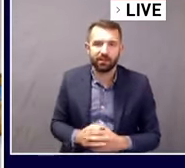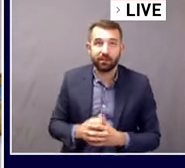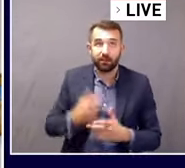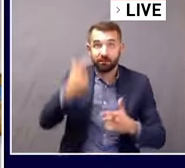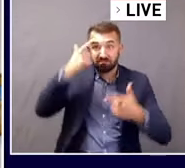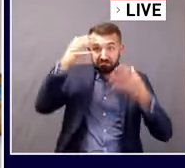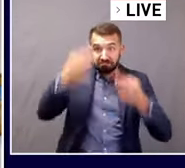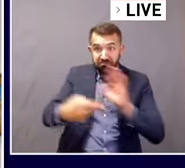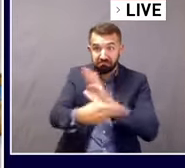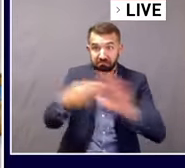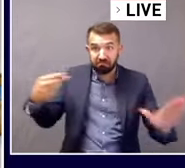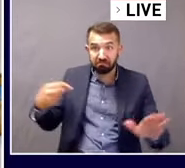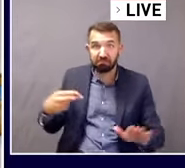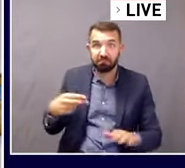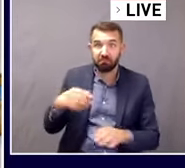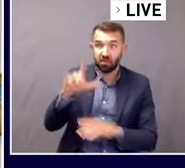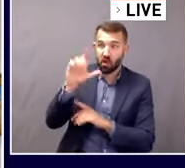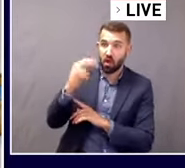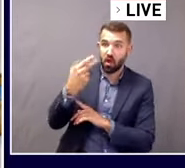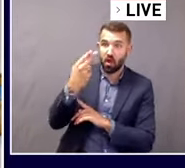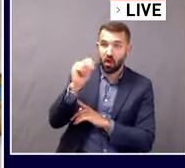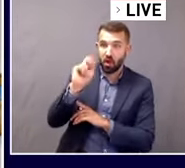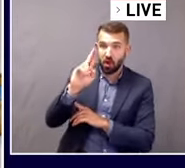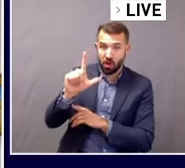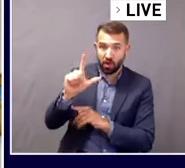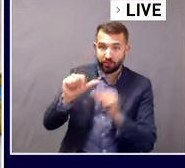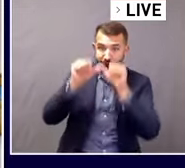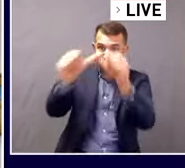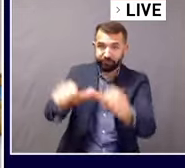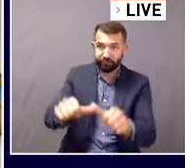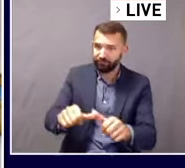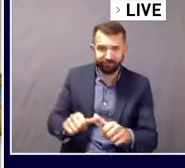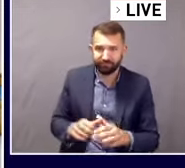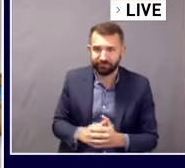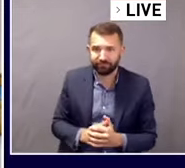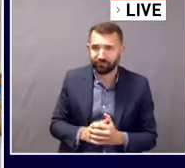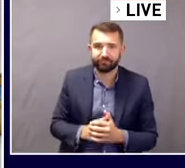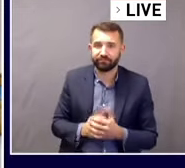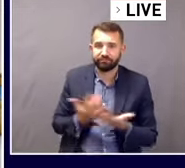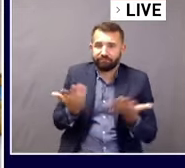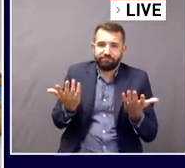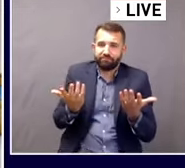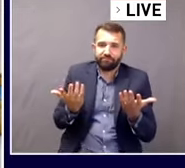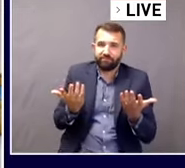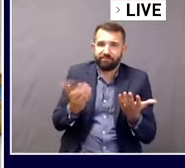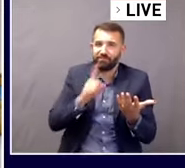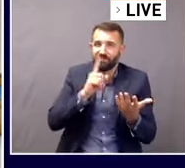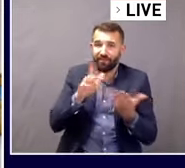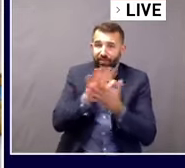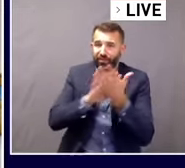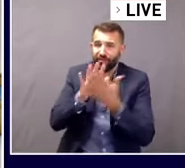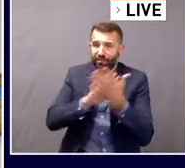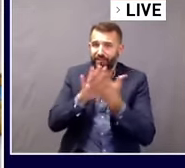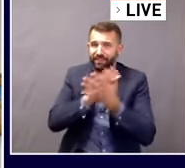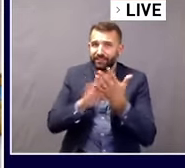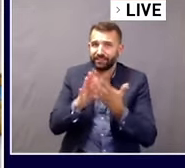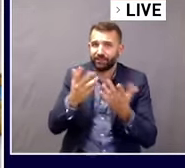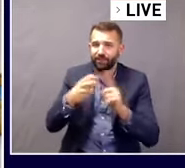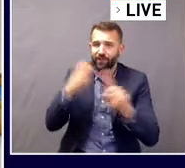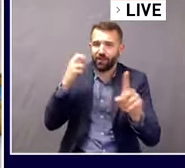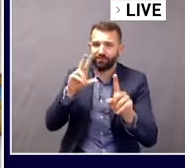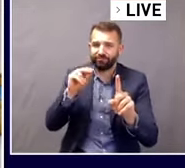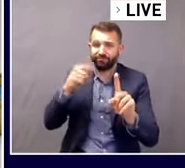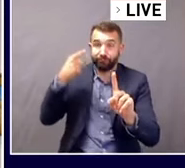a long hauler. So yeah, not trying to evade your question. It's just not one we can immediately conclude is the